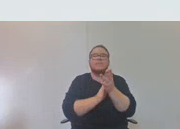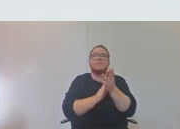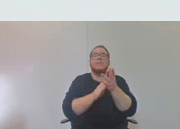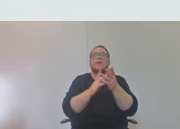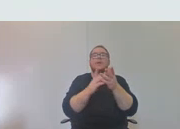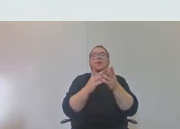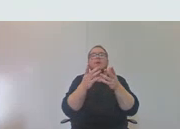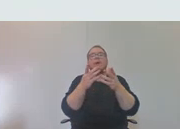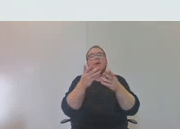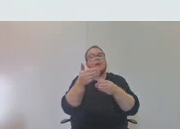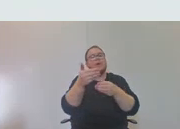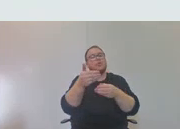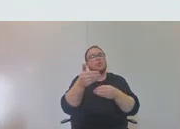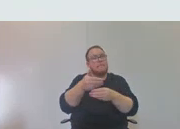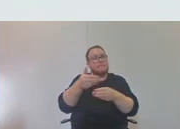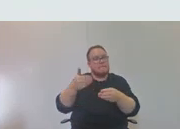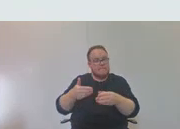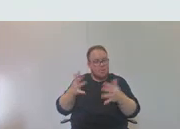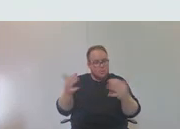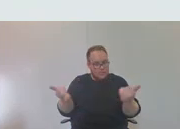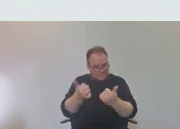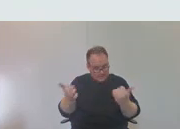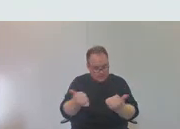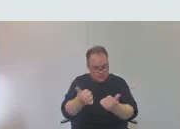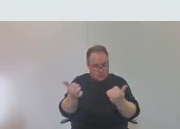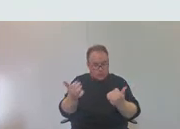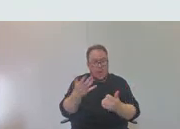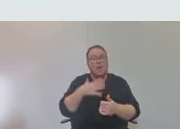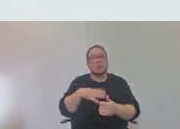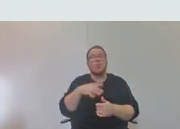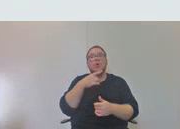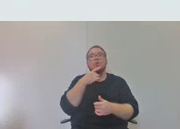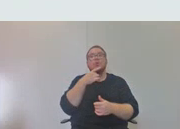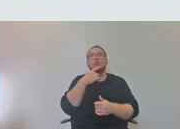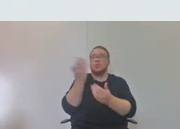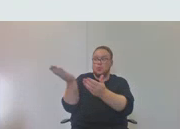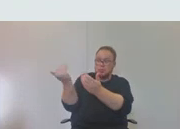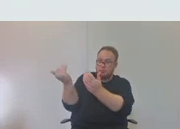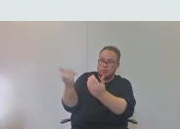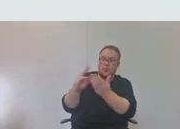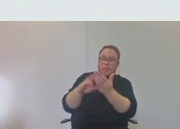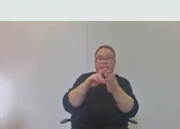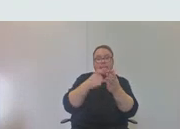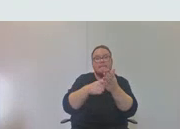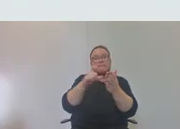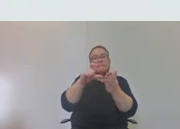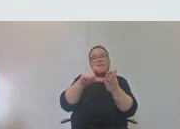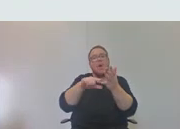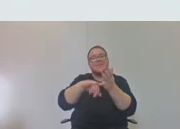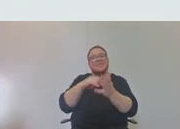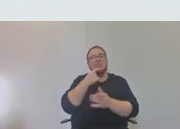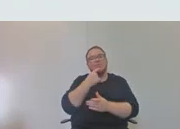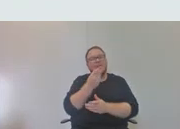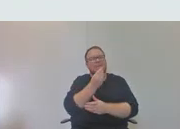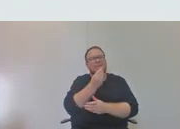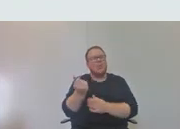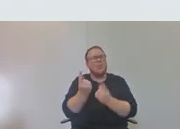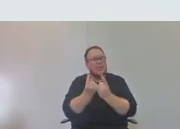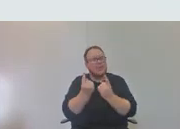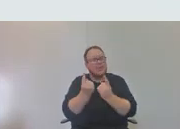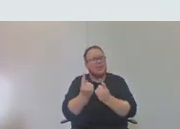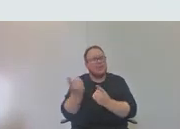to bring, just before as we come to the end of the AGM, I'd just like to invite Marcus in to say a couple of